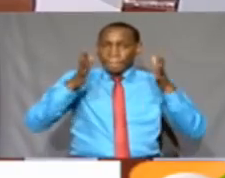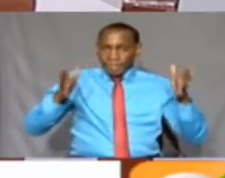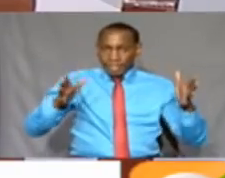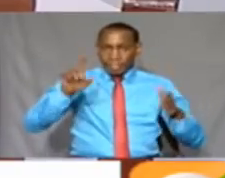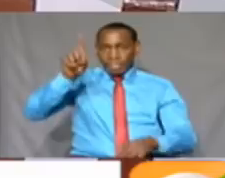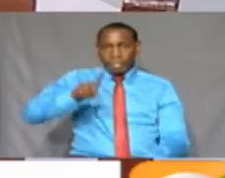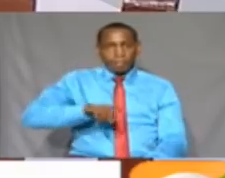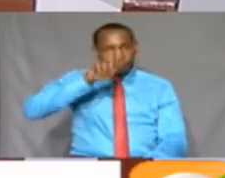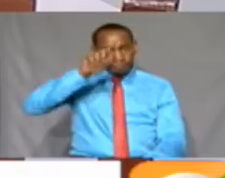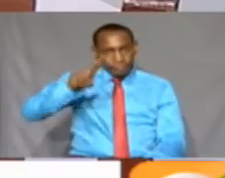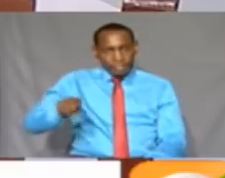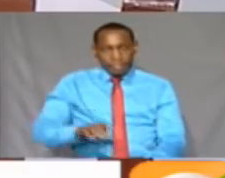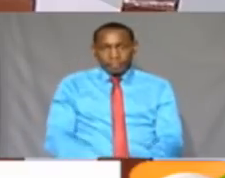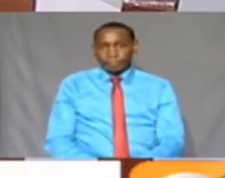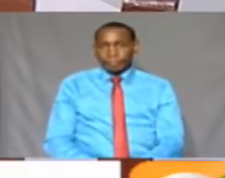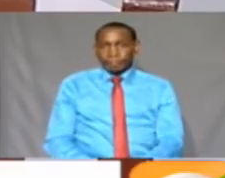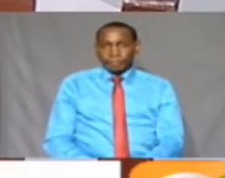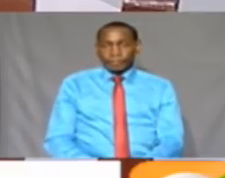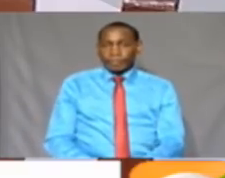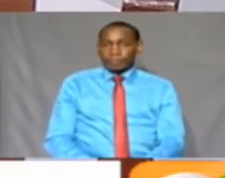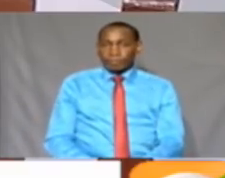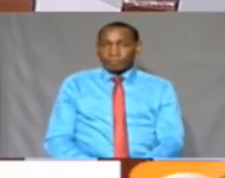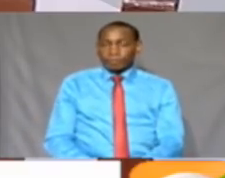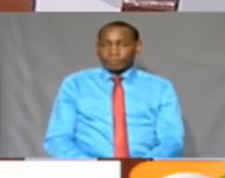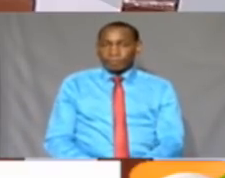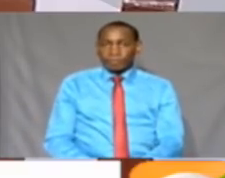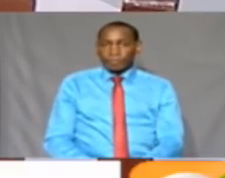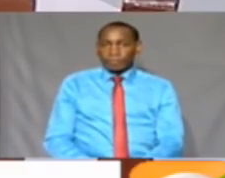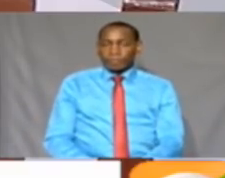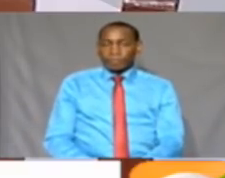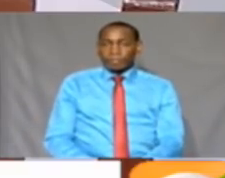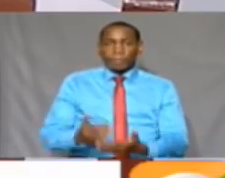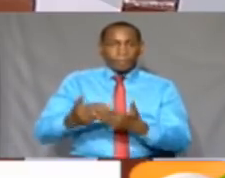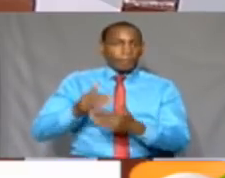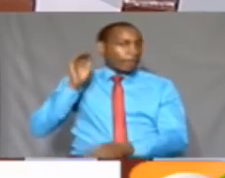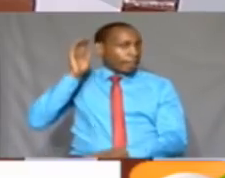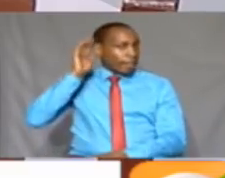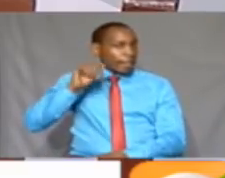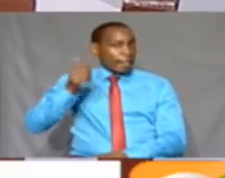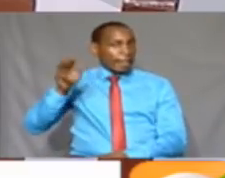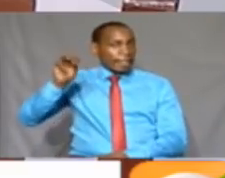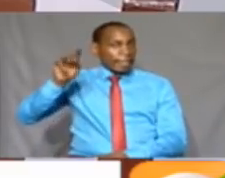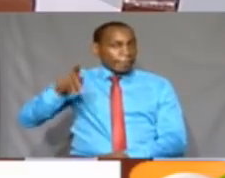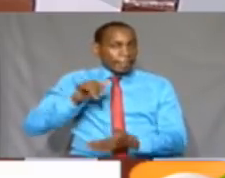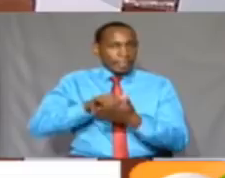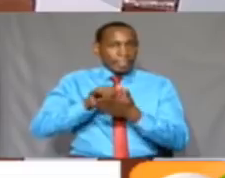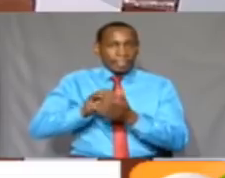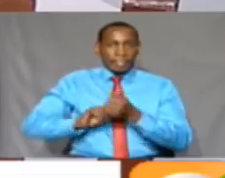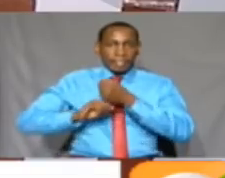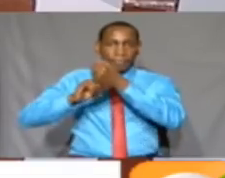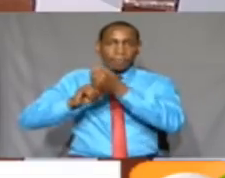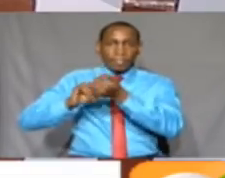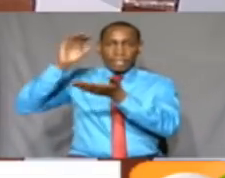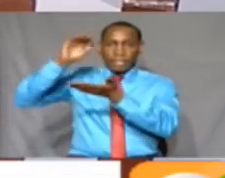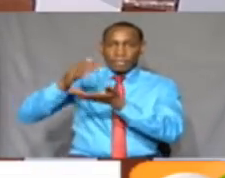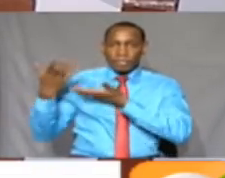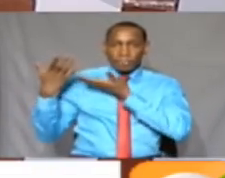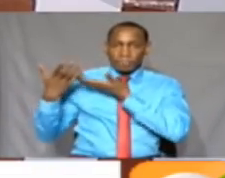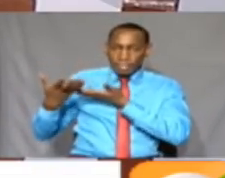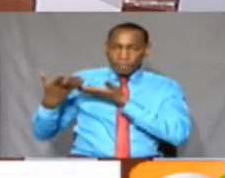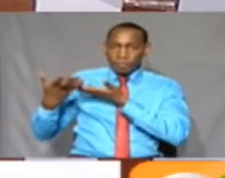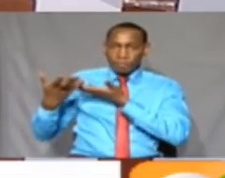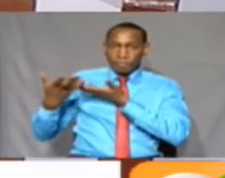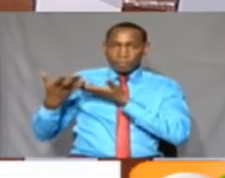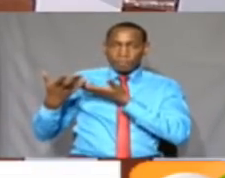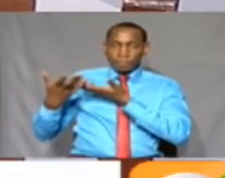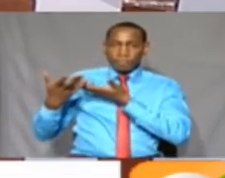it, I asked, you know, I had one of the MPs who was supporting Punguza Mzigo and got